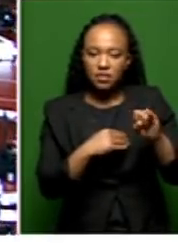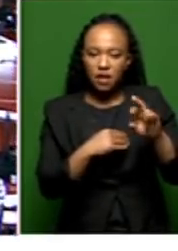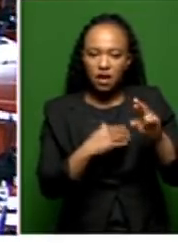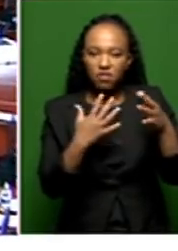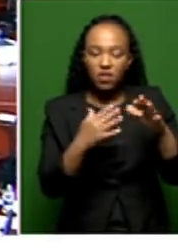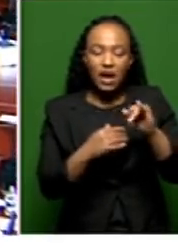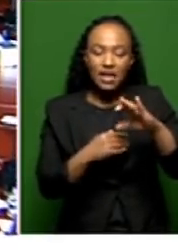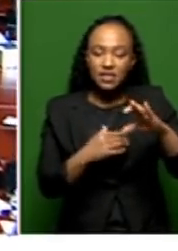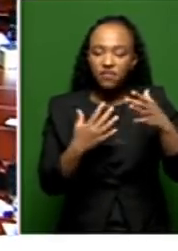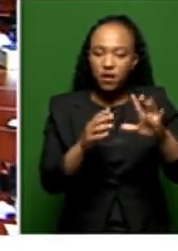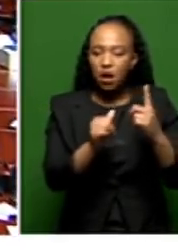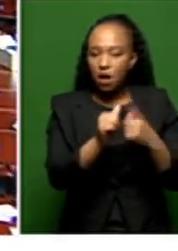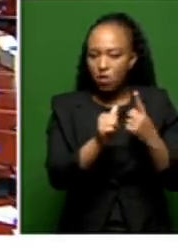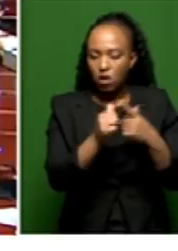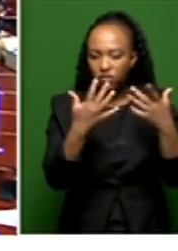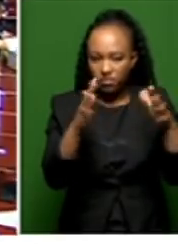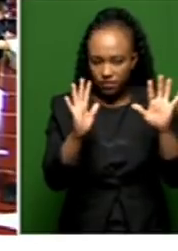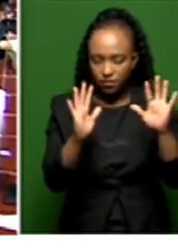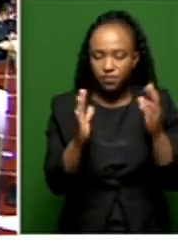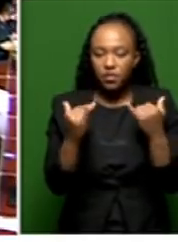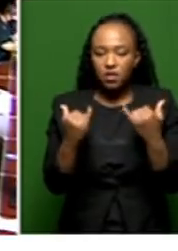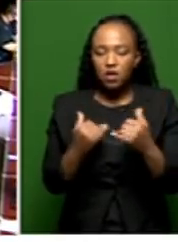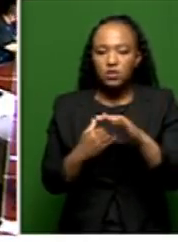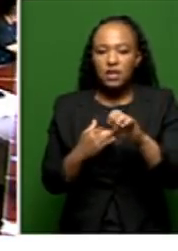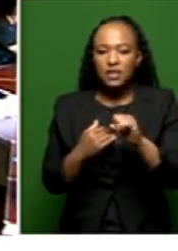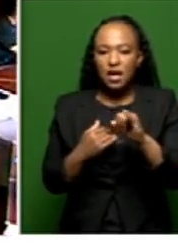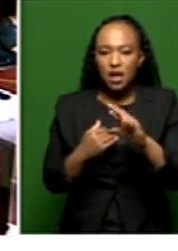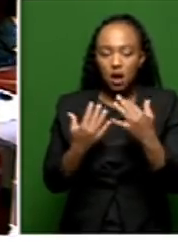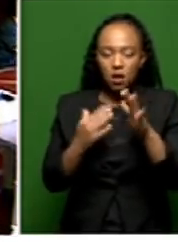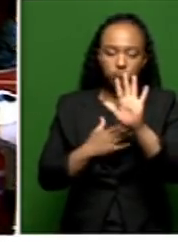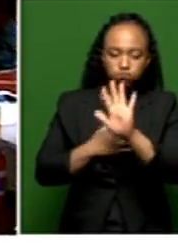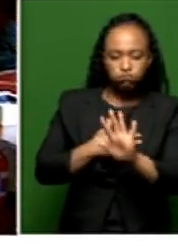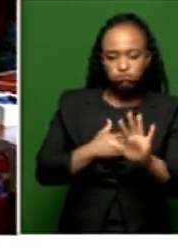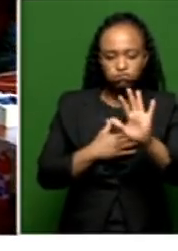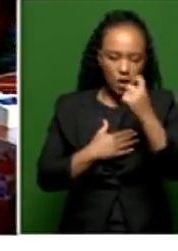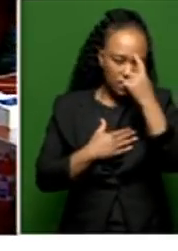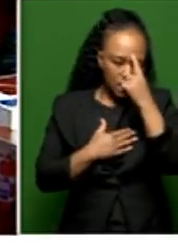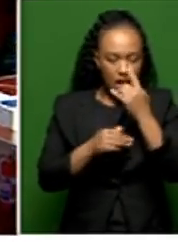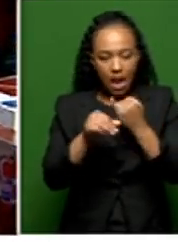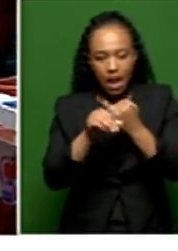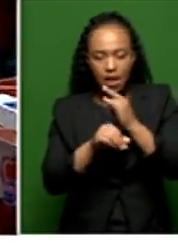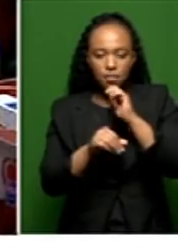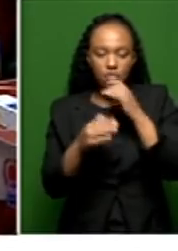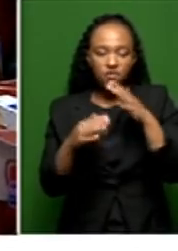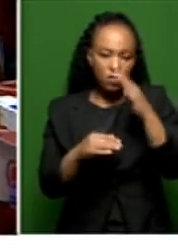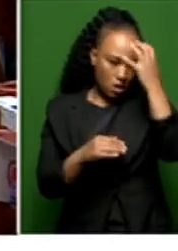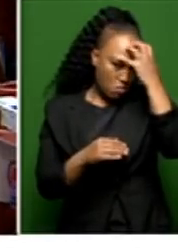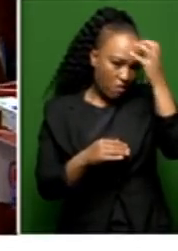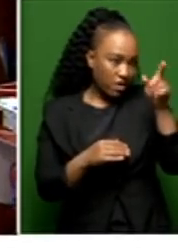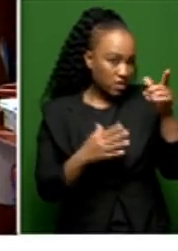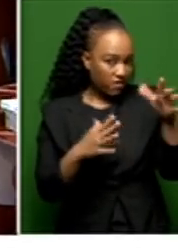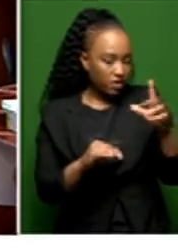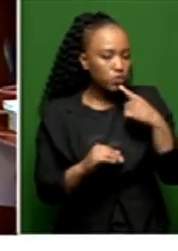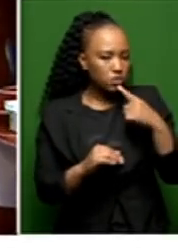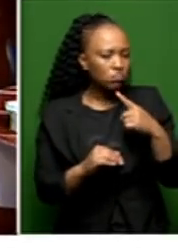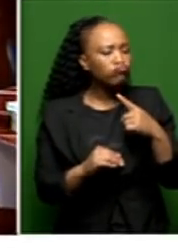been counted. But the CSIR already making projections in the early hours of the morning. Professor, you were saying, and you're quite